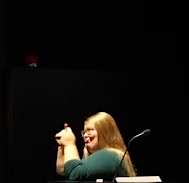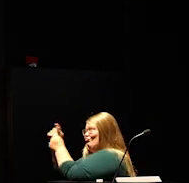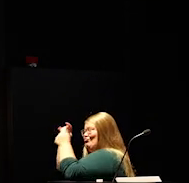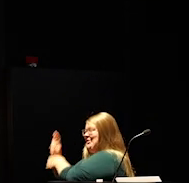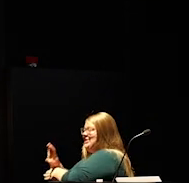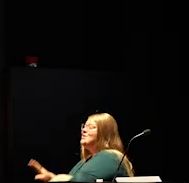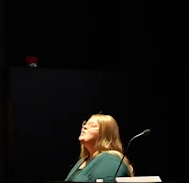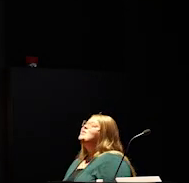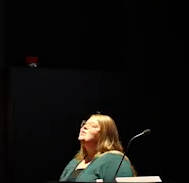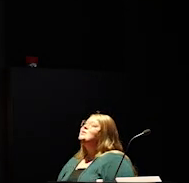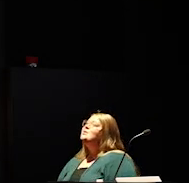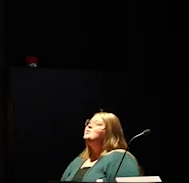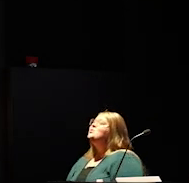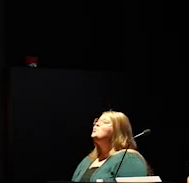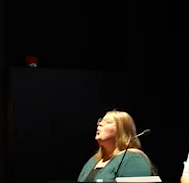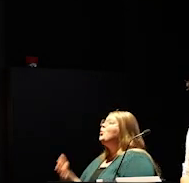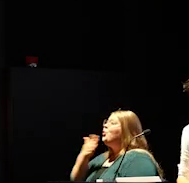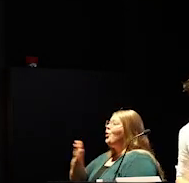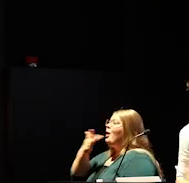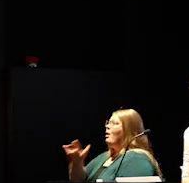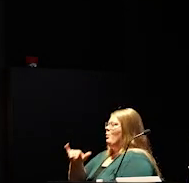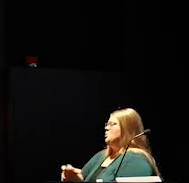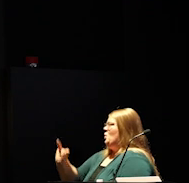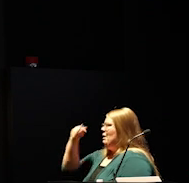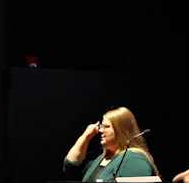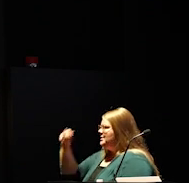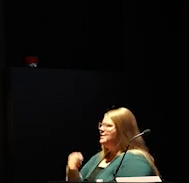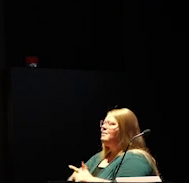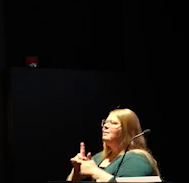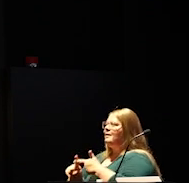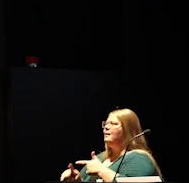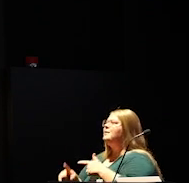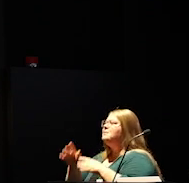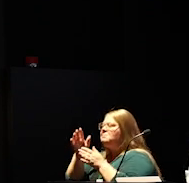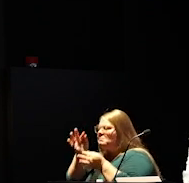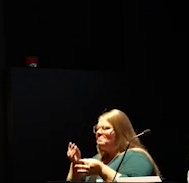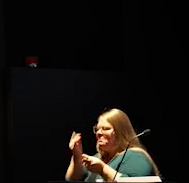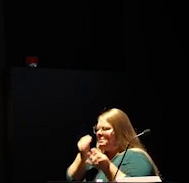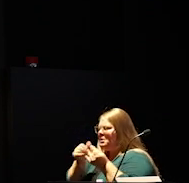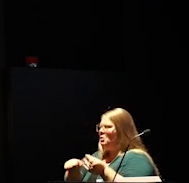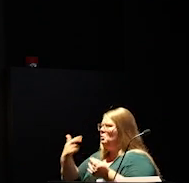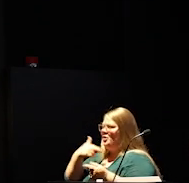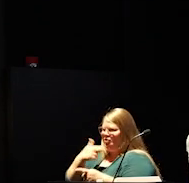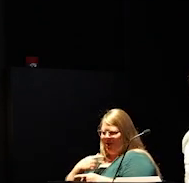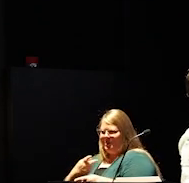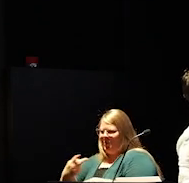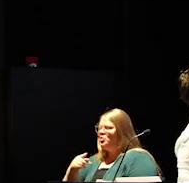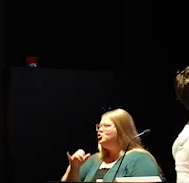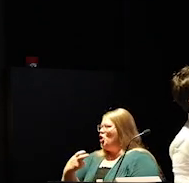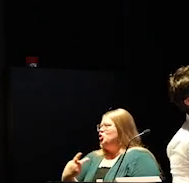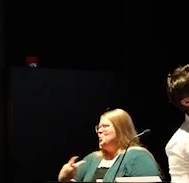with an idea. Then, it's time for another restaurant. And this is when I met Josh Owen around this time, because we did something cool, because